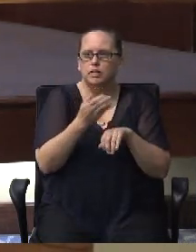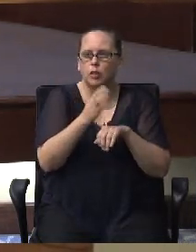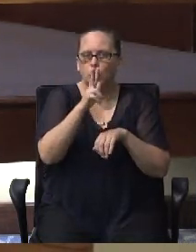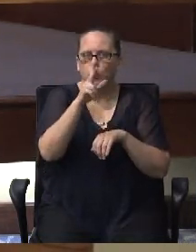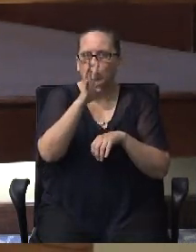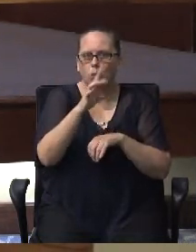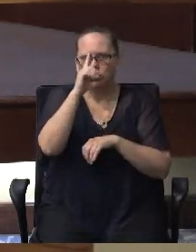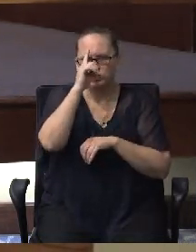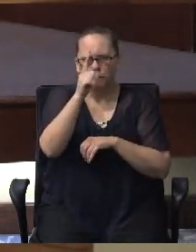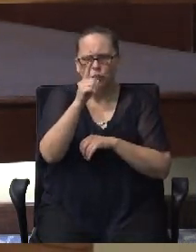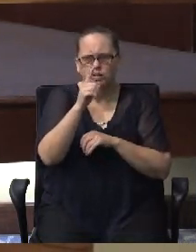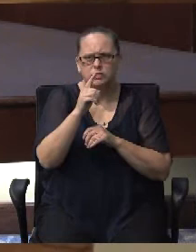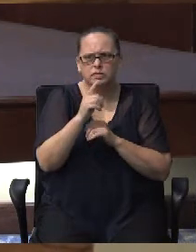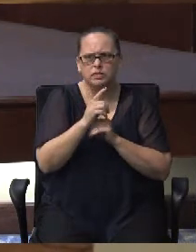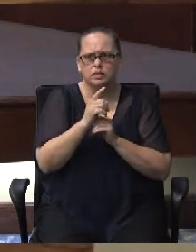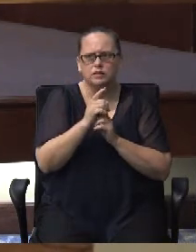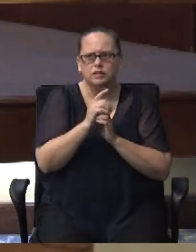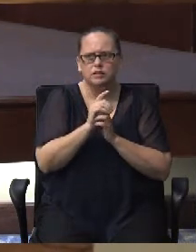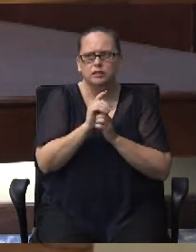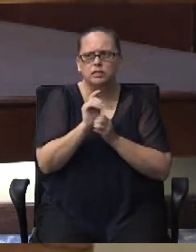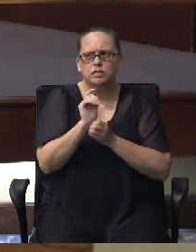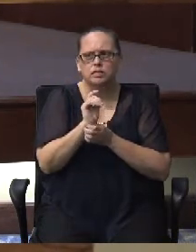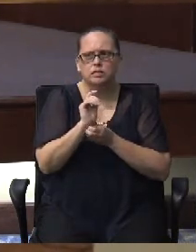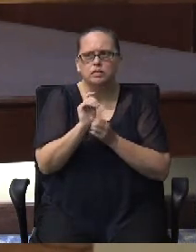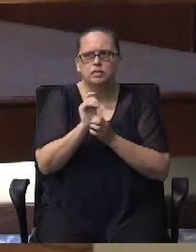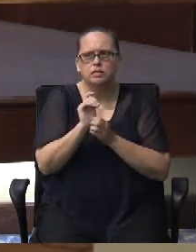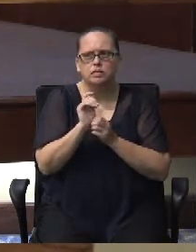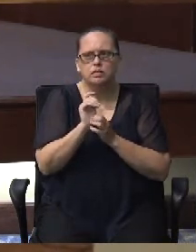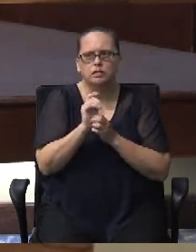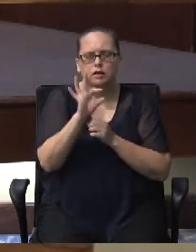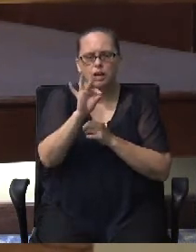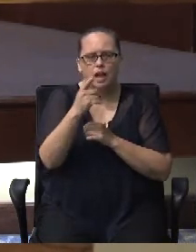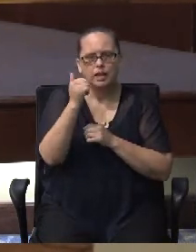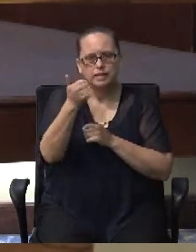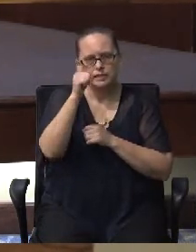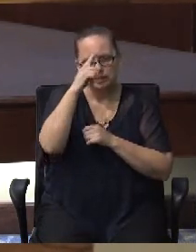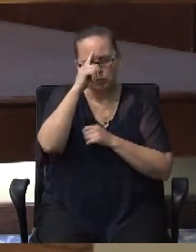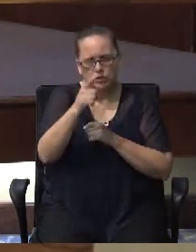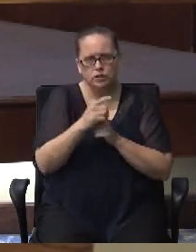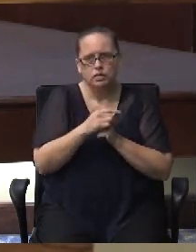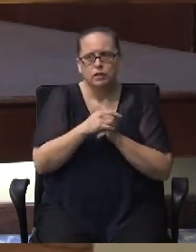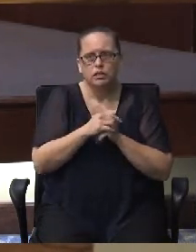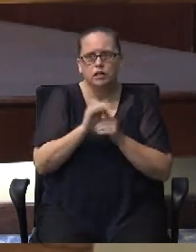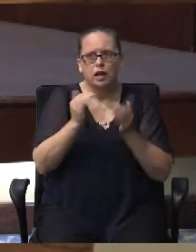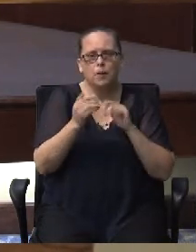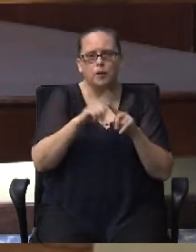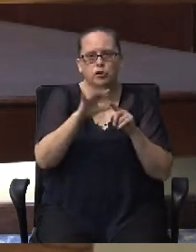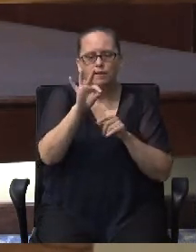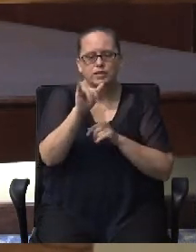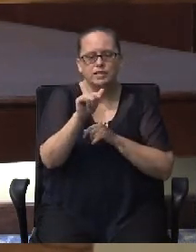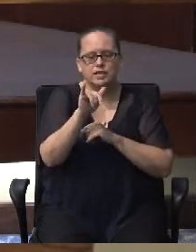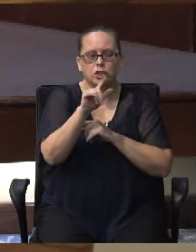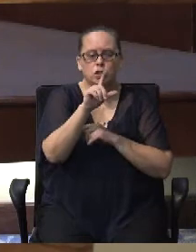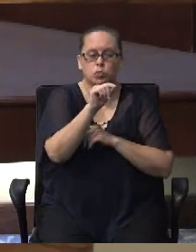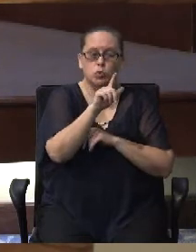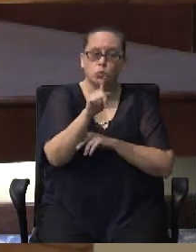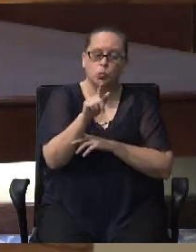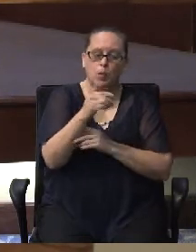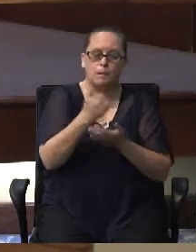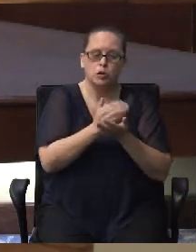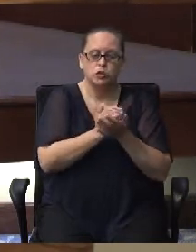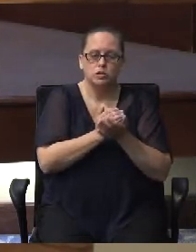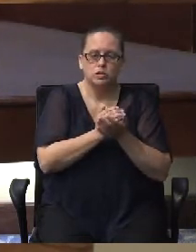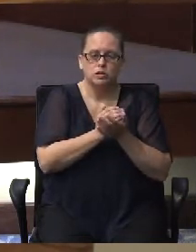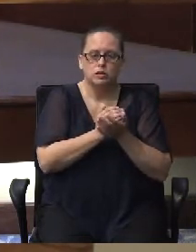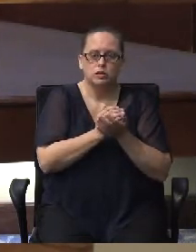per $100 of assessed valuation, a reduction of roughly 0.9 of a cent compared to the fiscal year 2021 budget, and a rate below